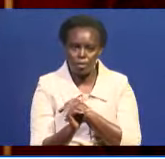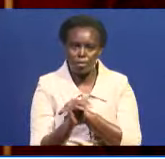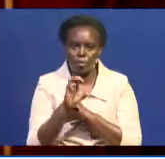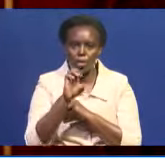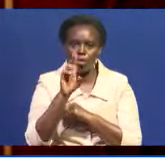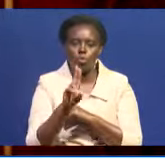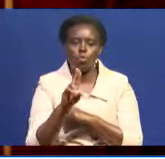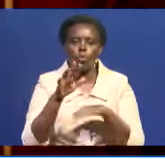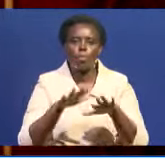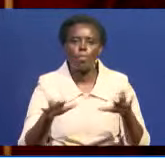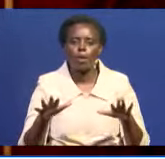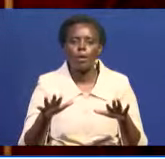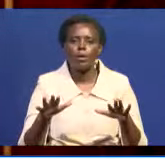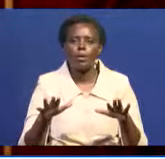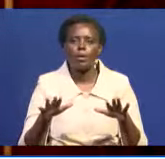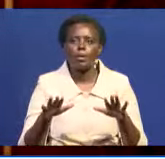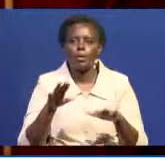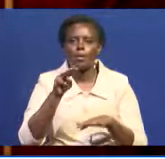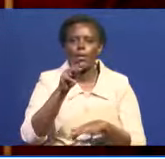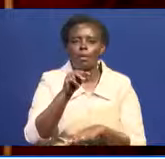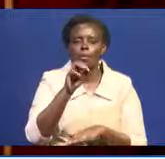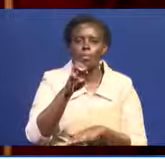EU markets. And this memo seeks